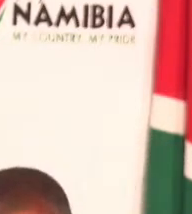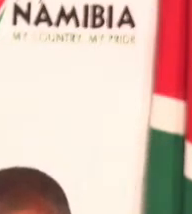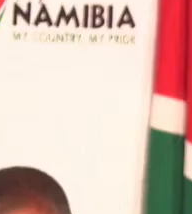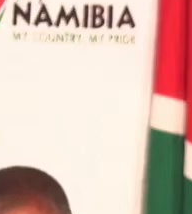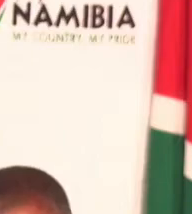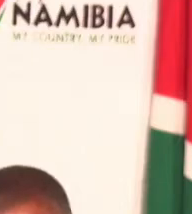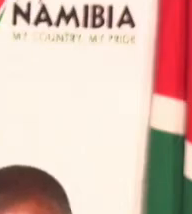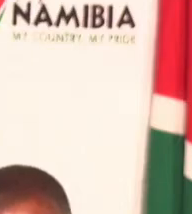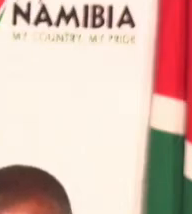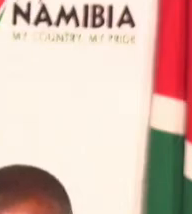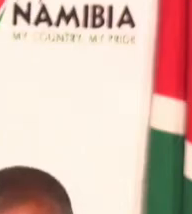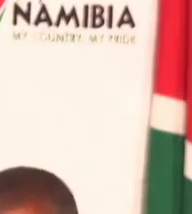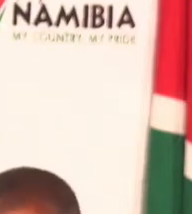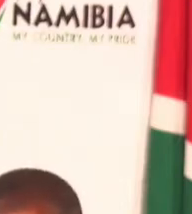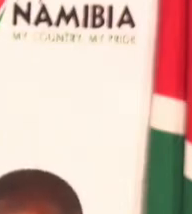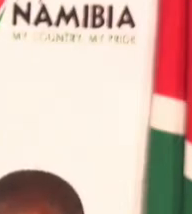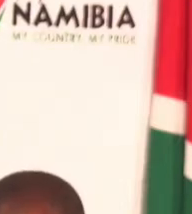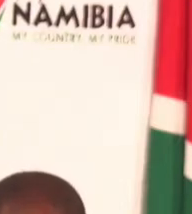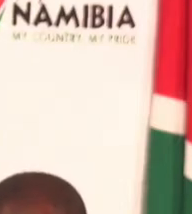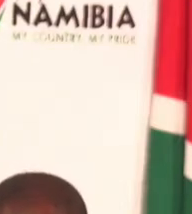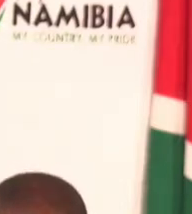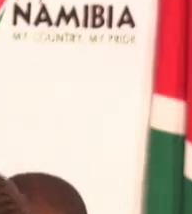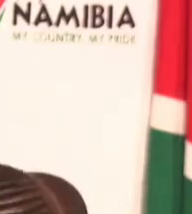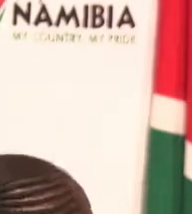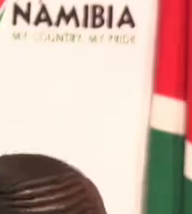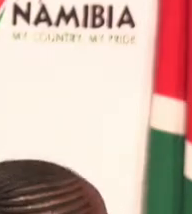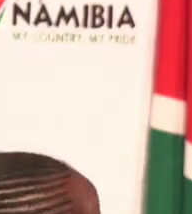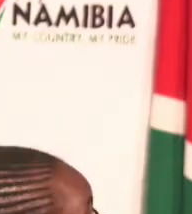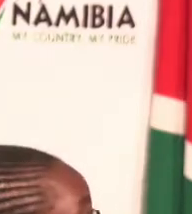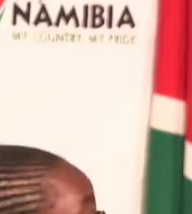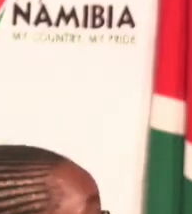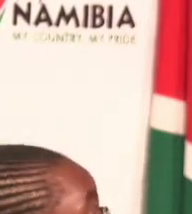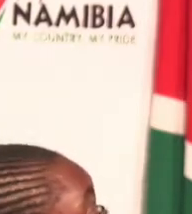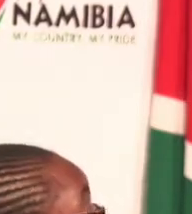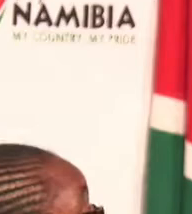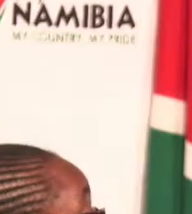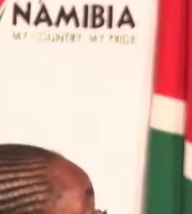future health issues in Namibia. Thank you.